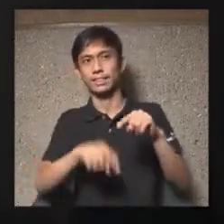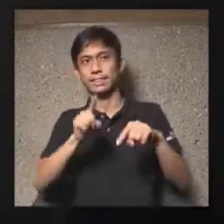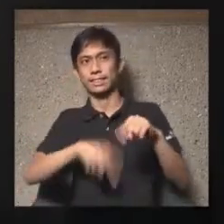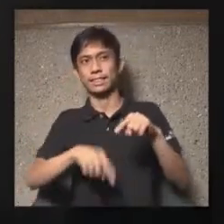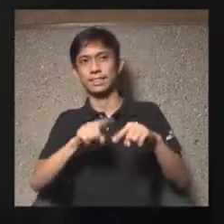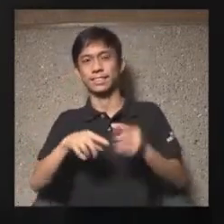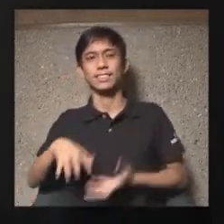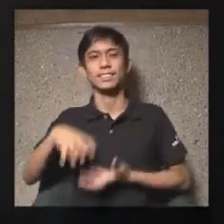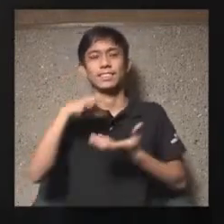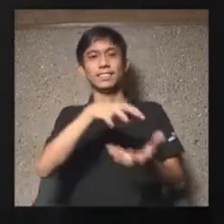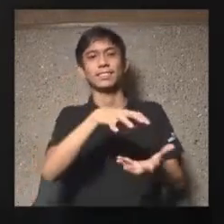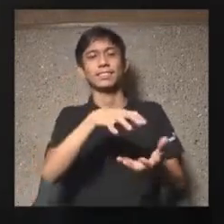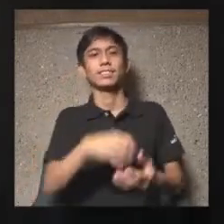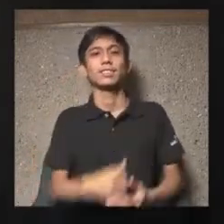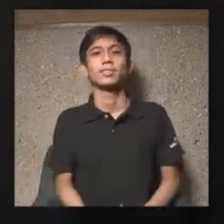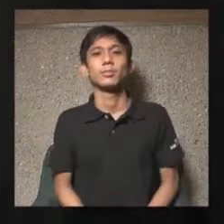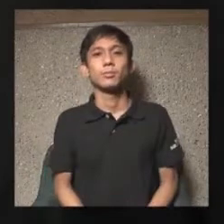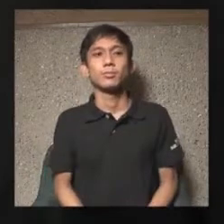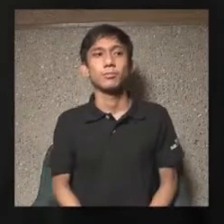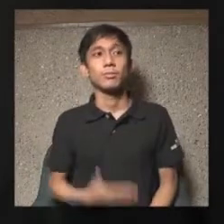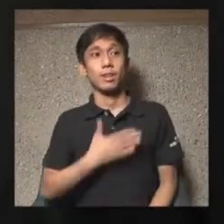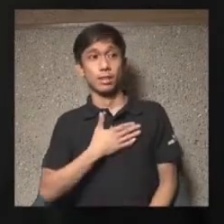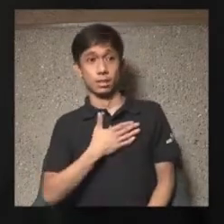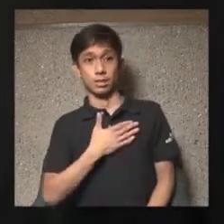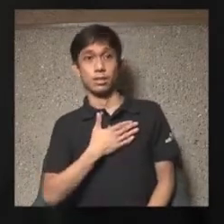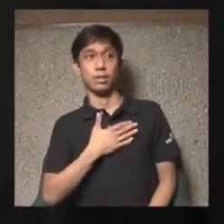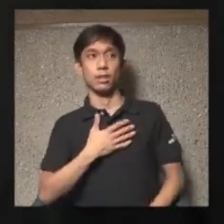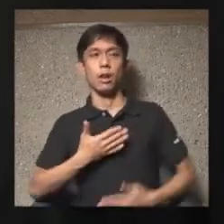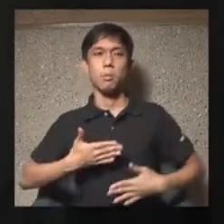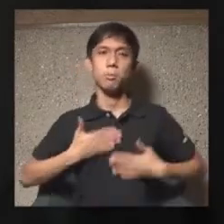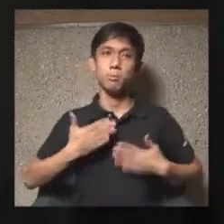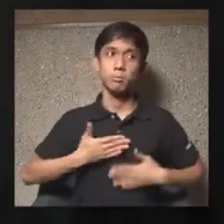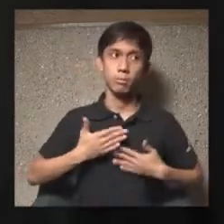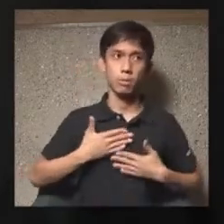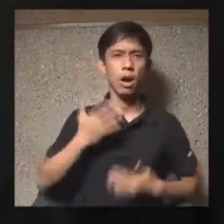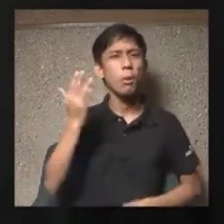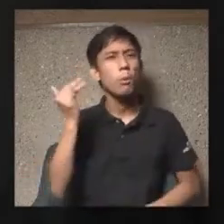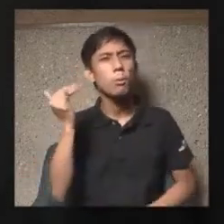the happiest entrepreneur around. And